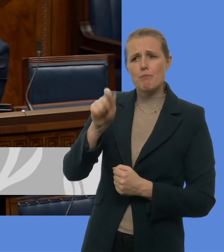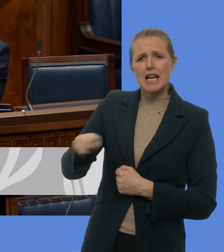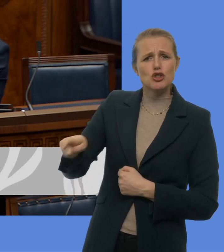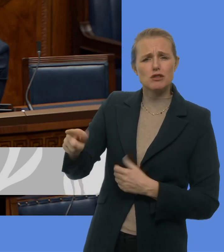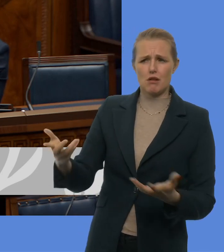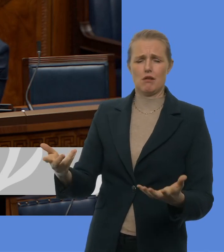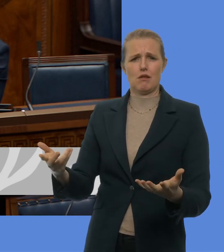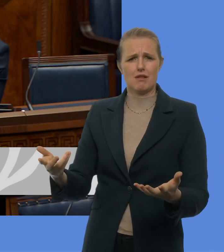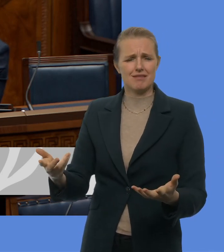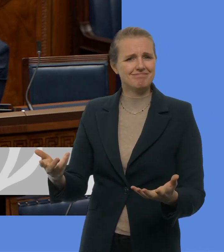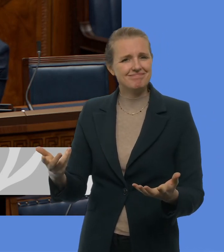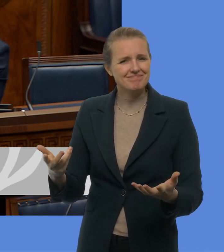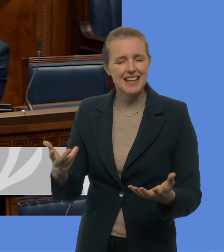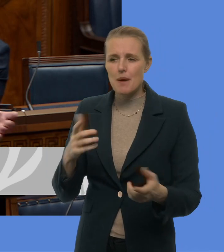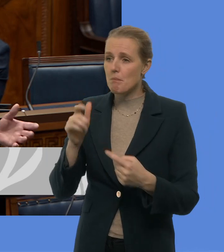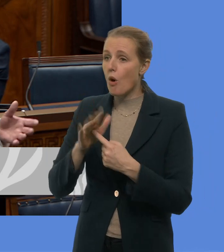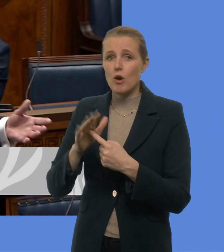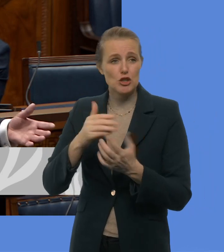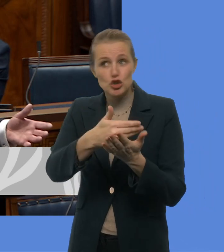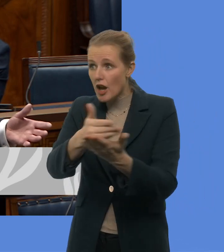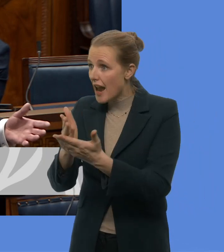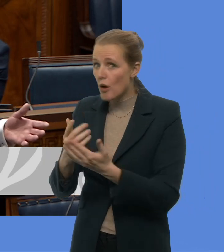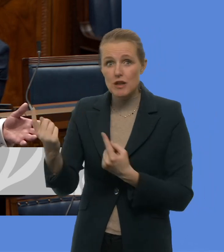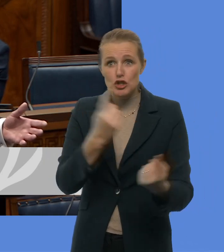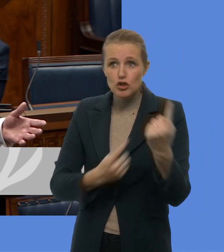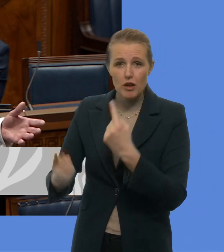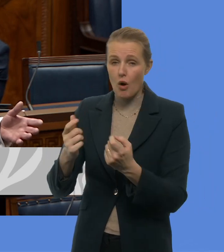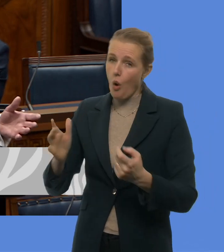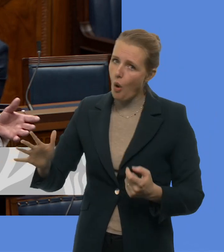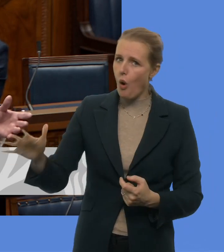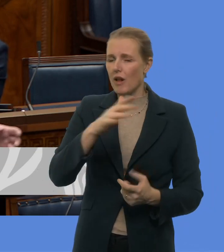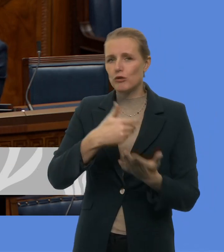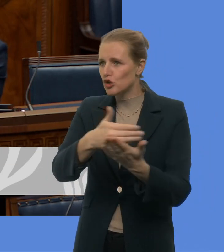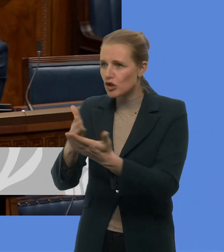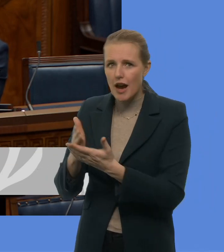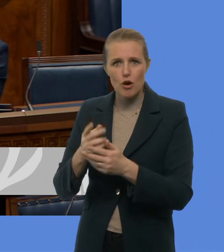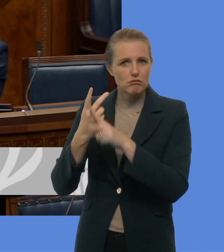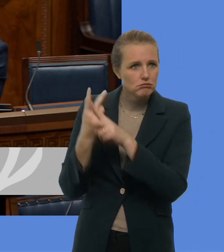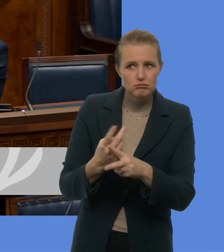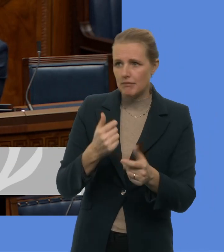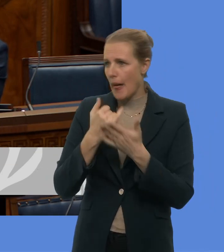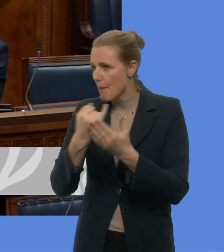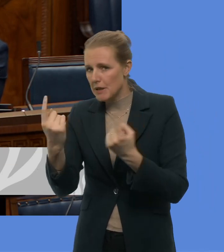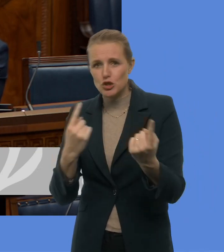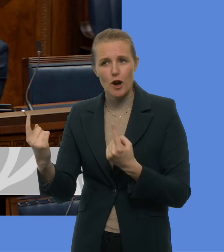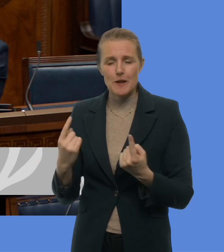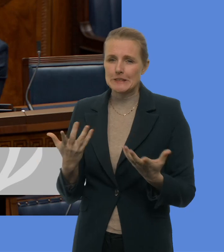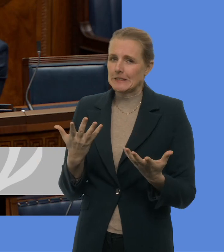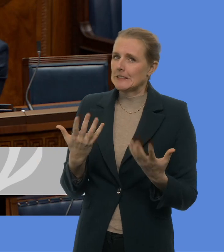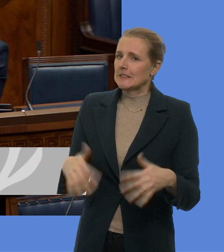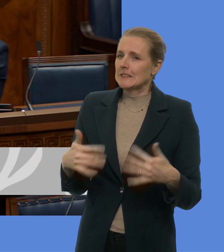don't need to try any harder because we can just rely on our colleagues across the trust borderline. So